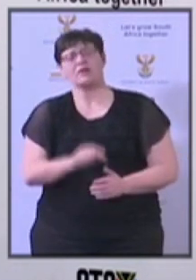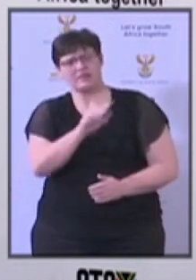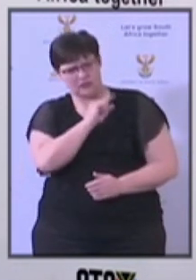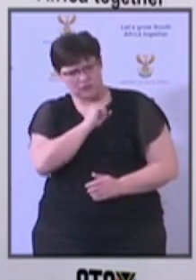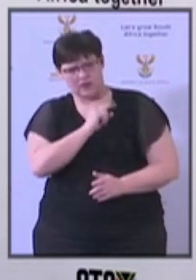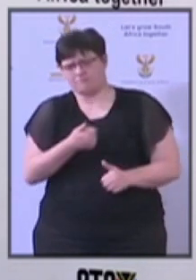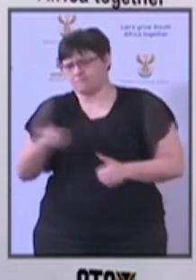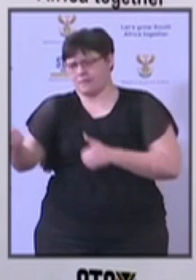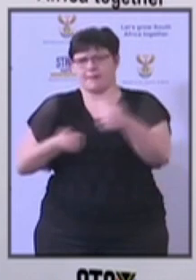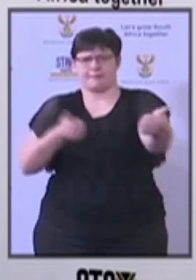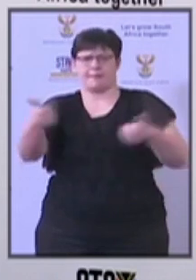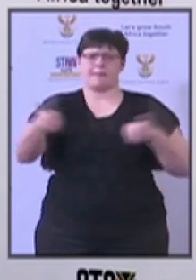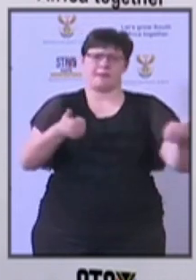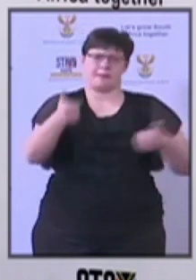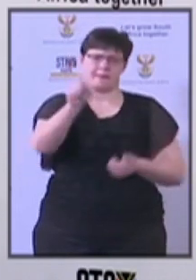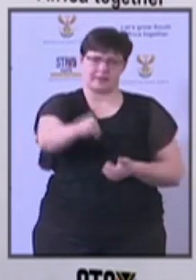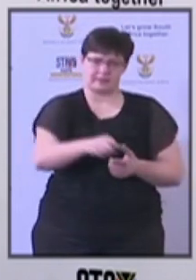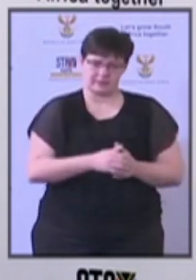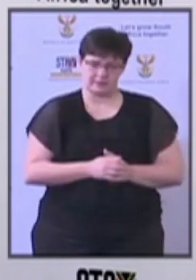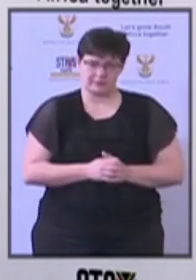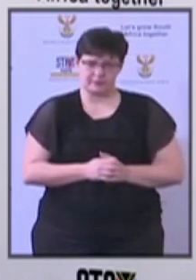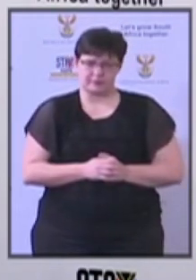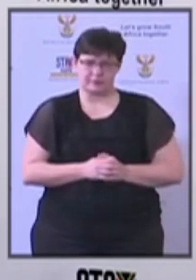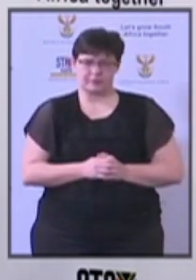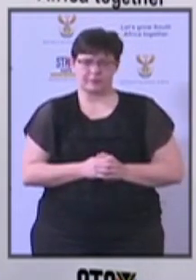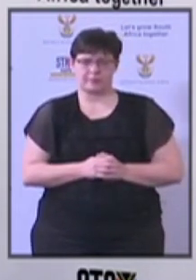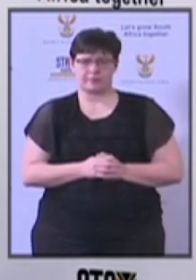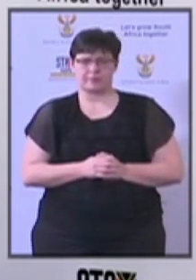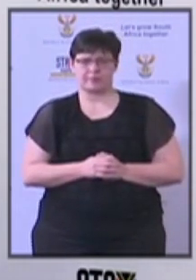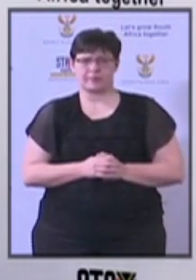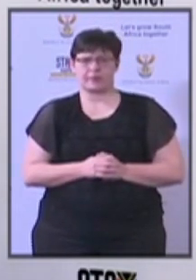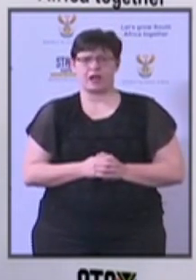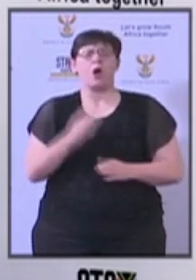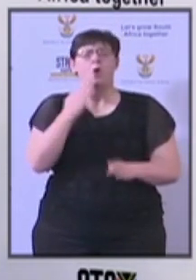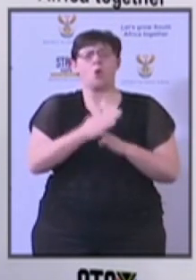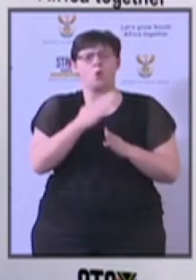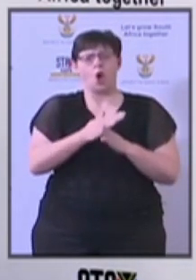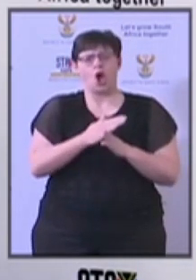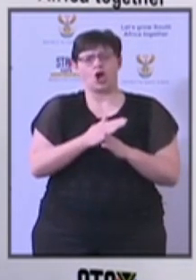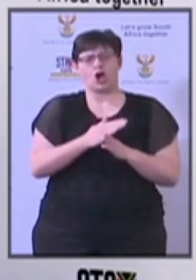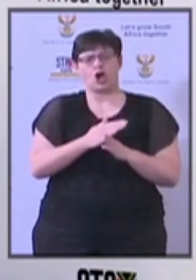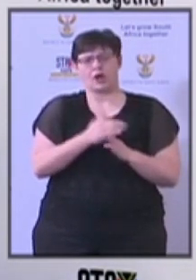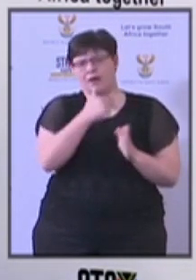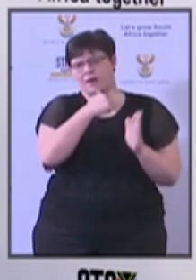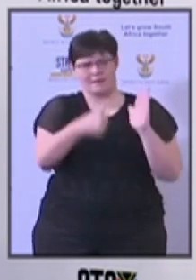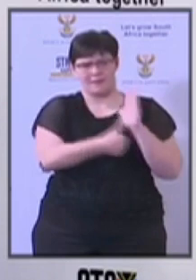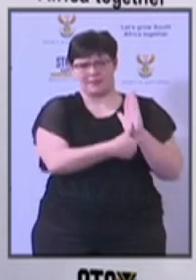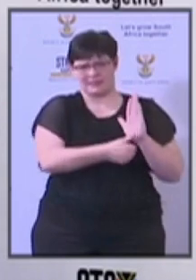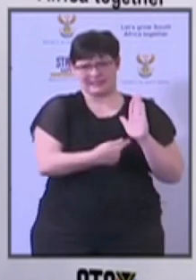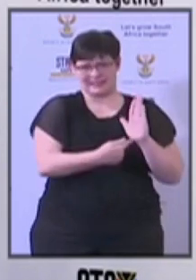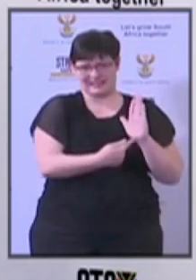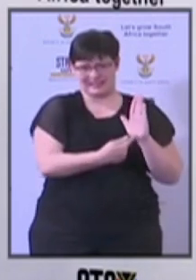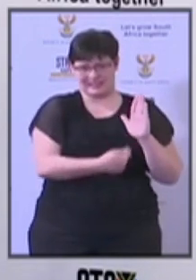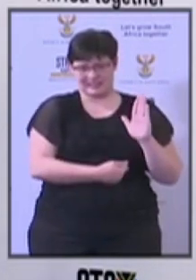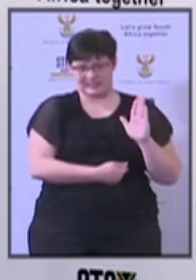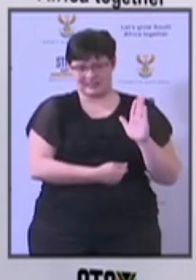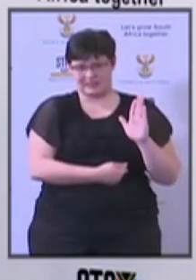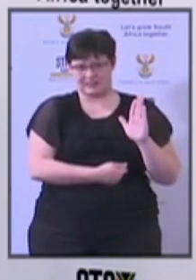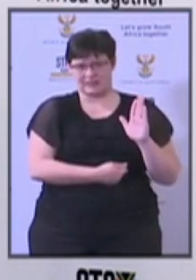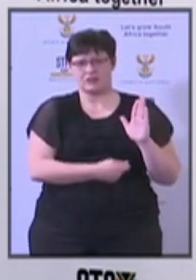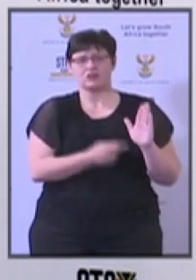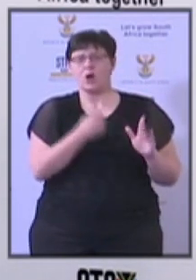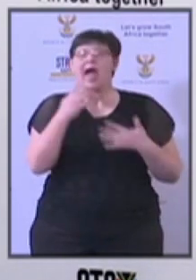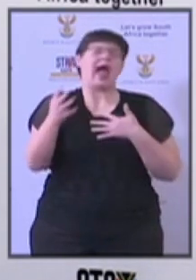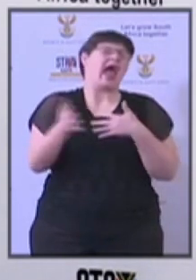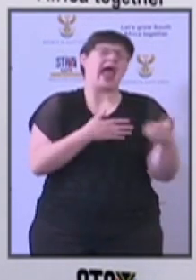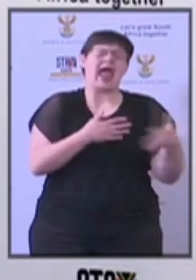people. The issue of work permits, I'm sure you are aware, we set all form of